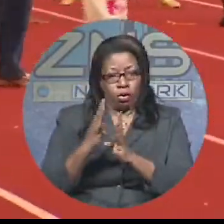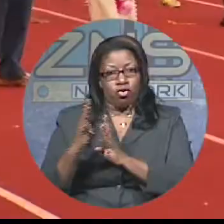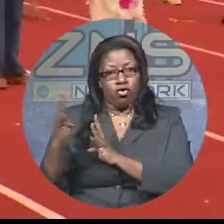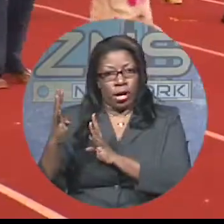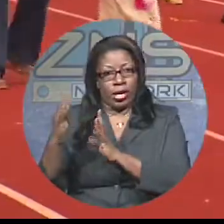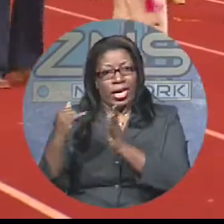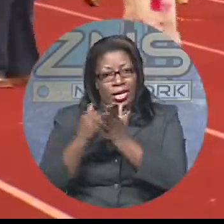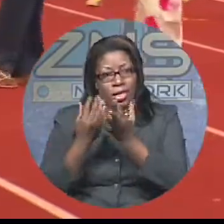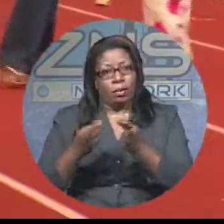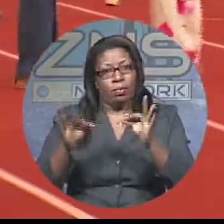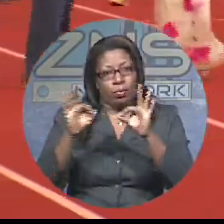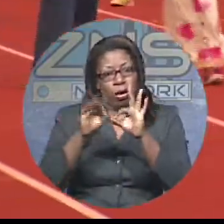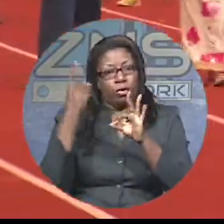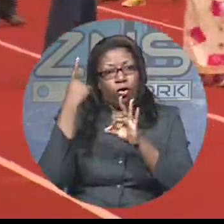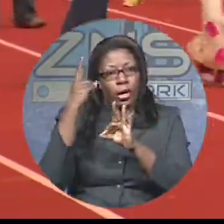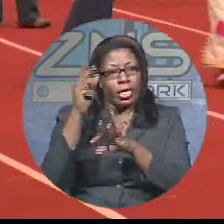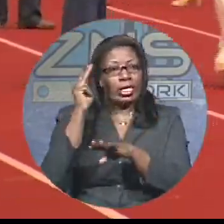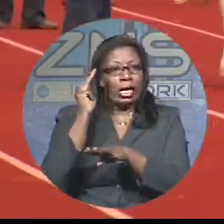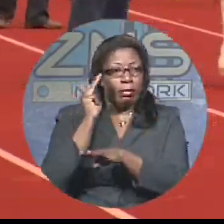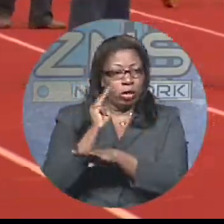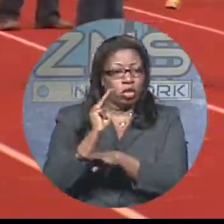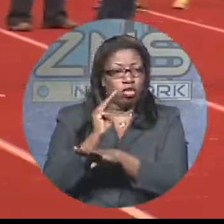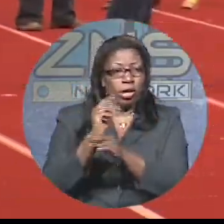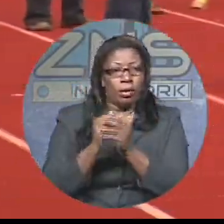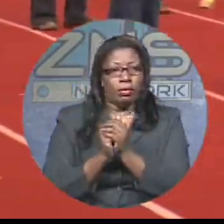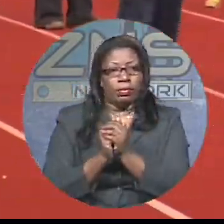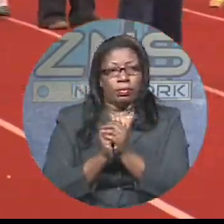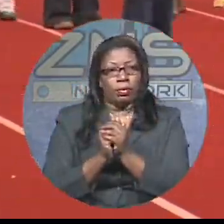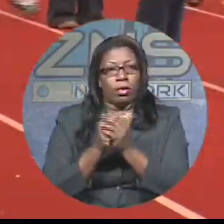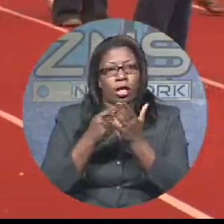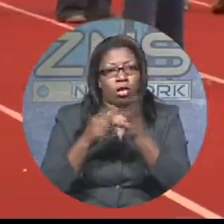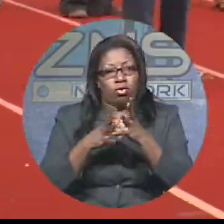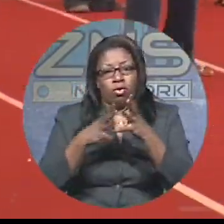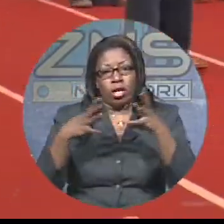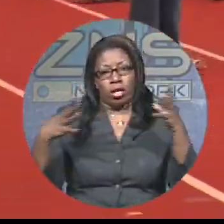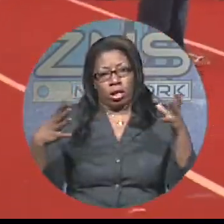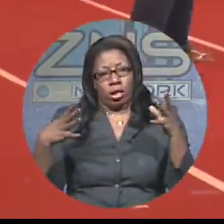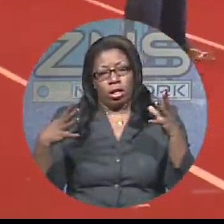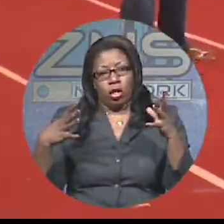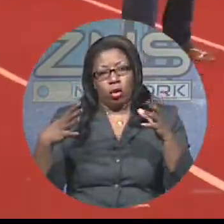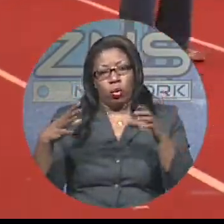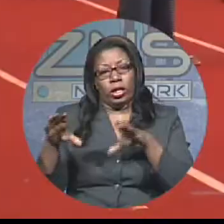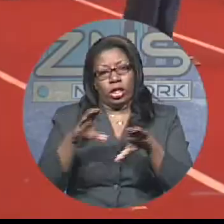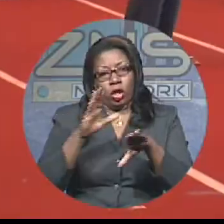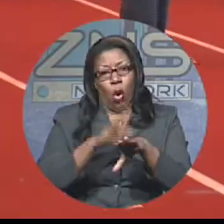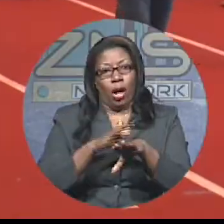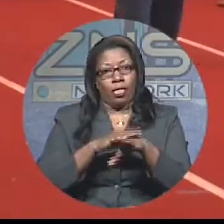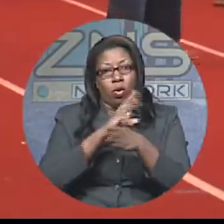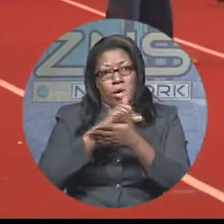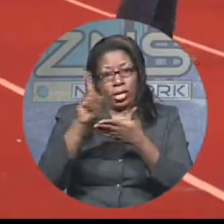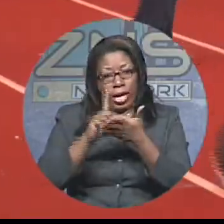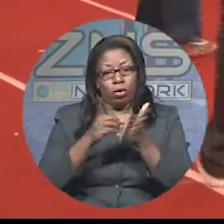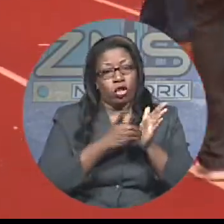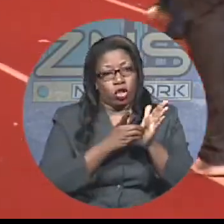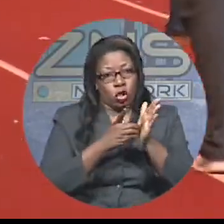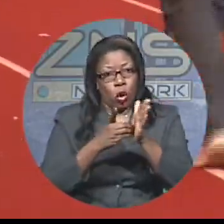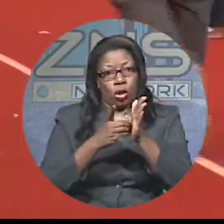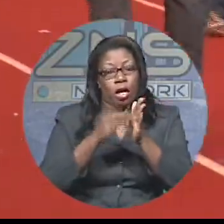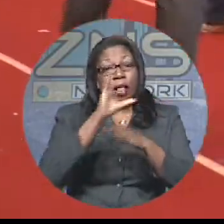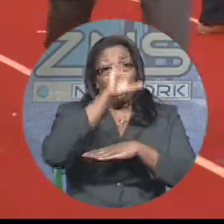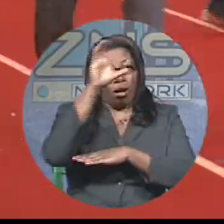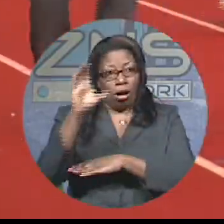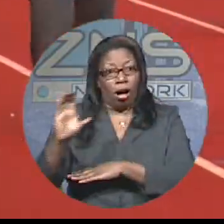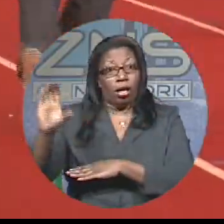major priority for his ministry. The big, huge thing we did on the weekend, we demonstrated at the carnival going on, a couple thousand people over